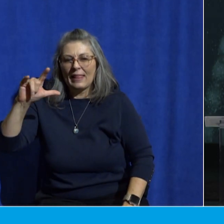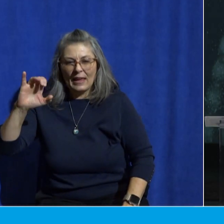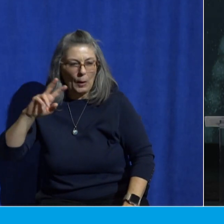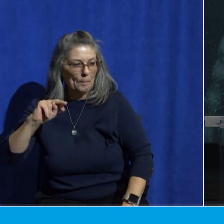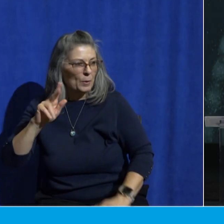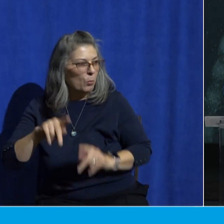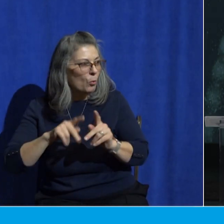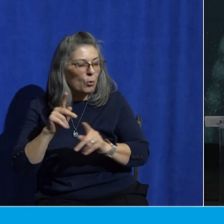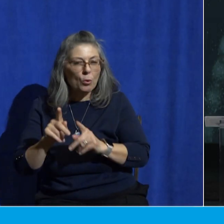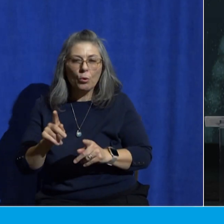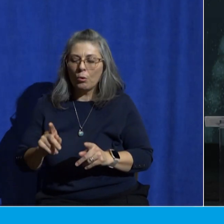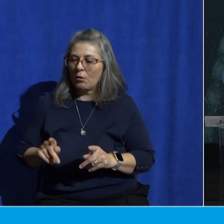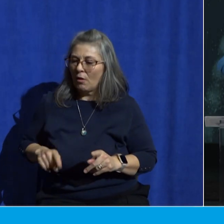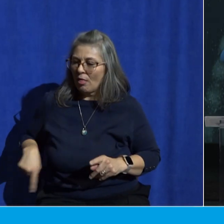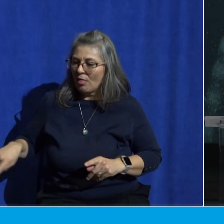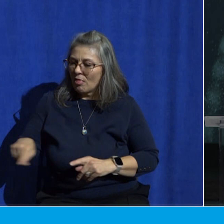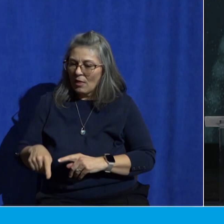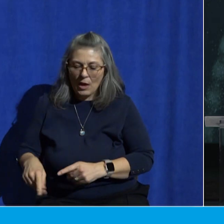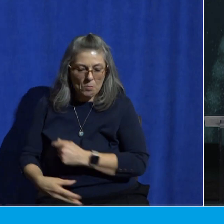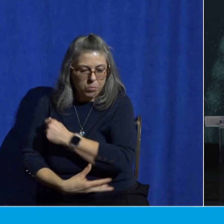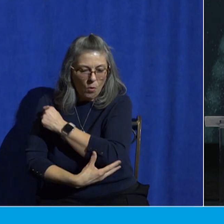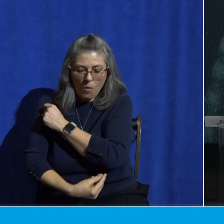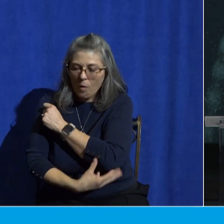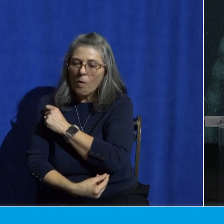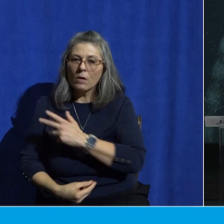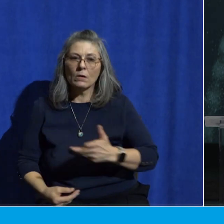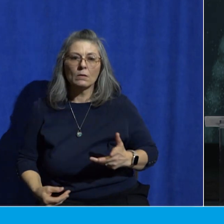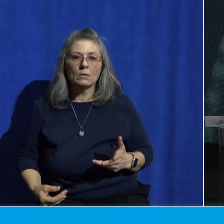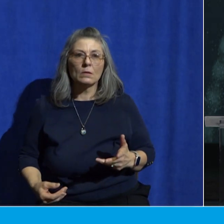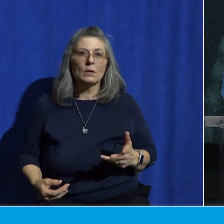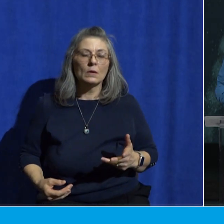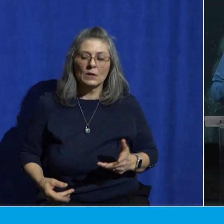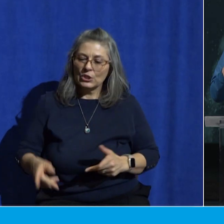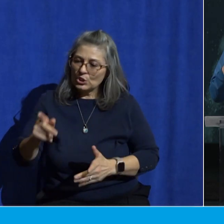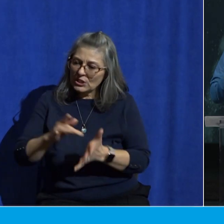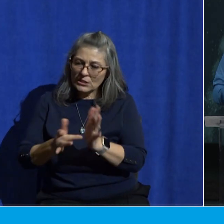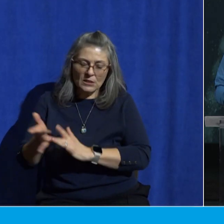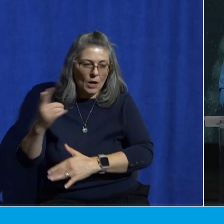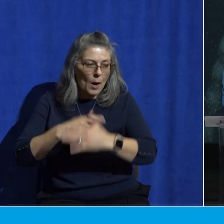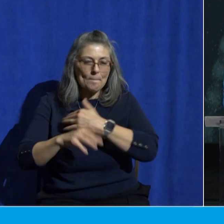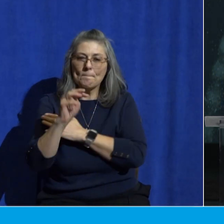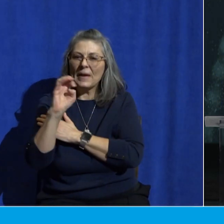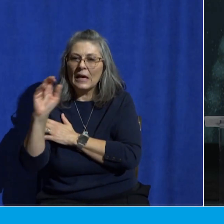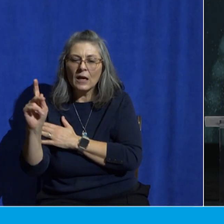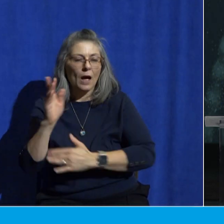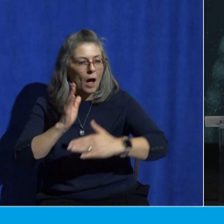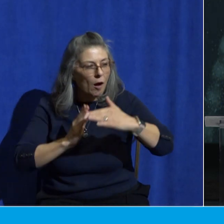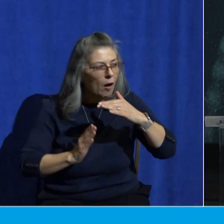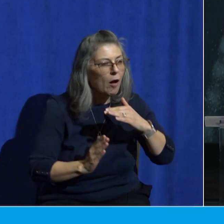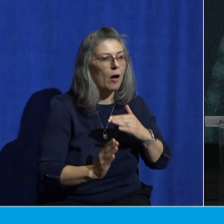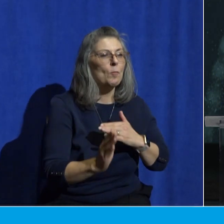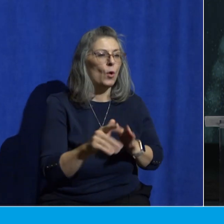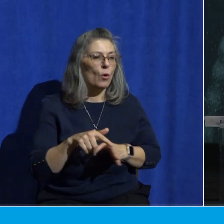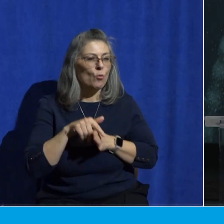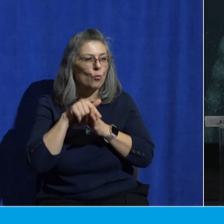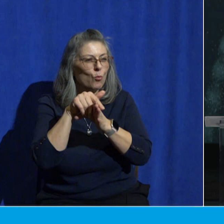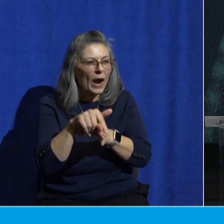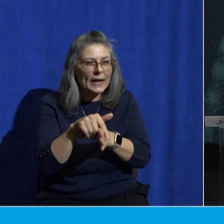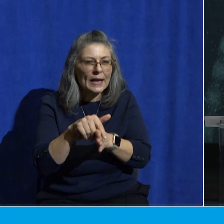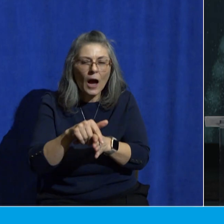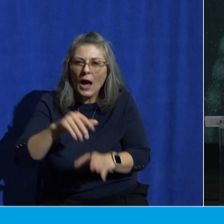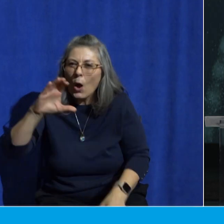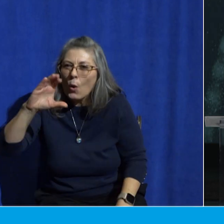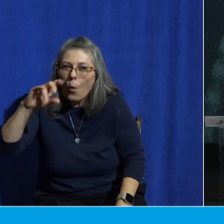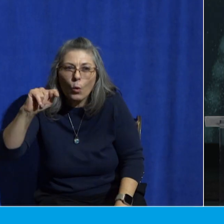in poverty. Not in majesty, but in meekness. Humble and riding on a